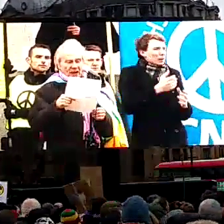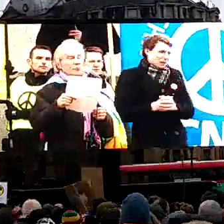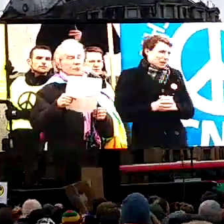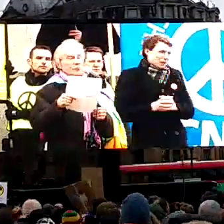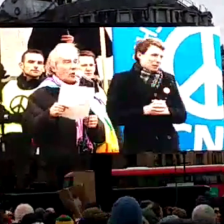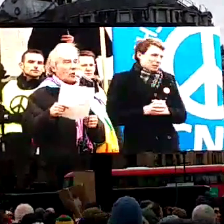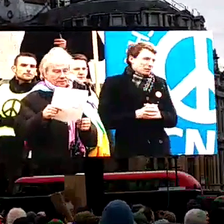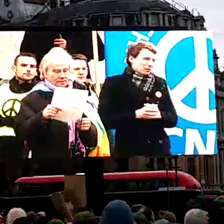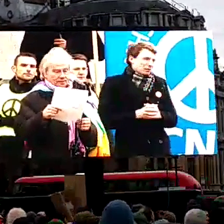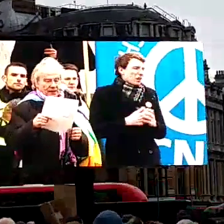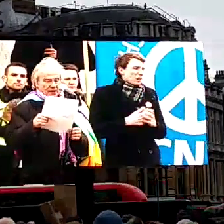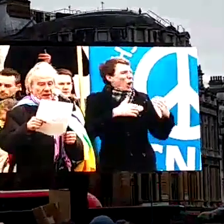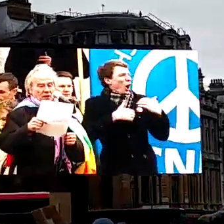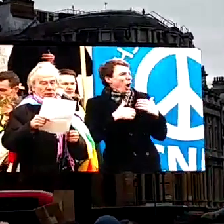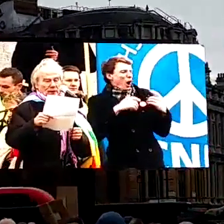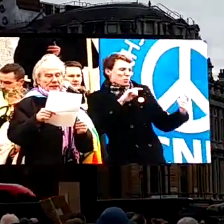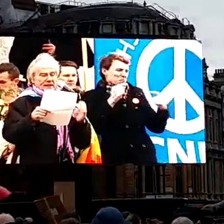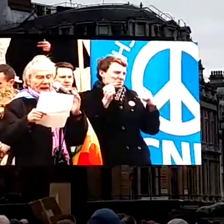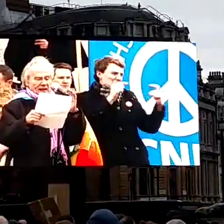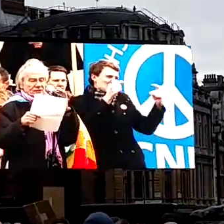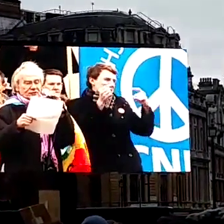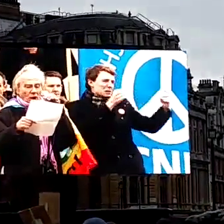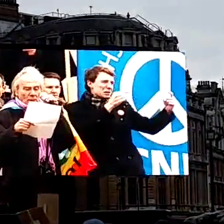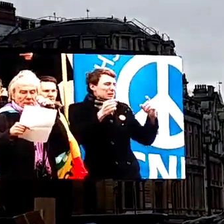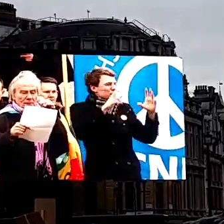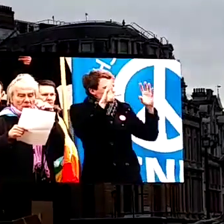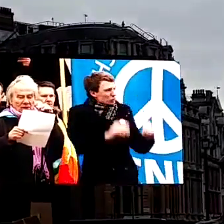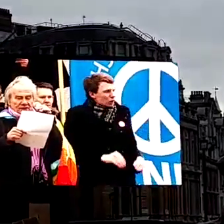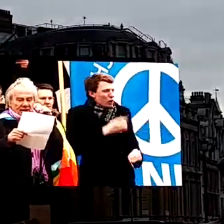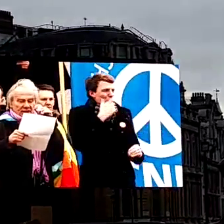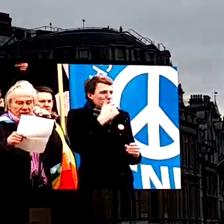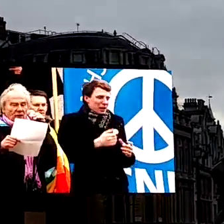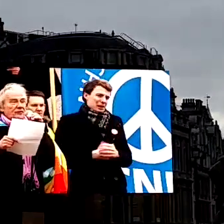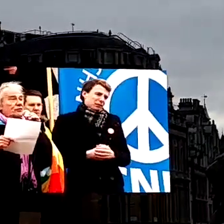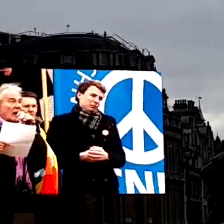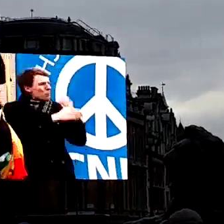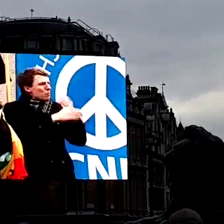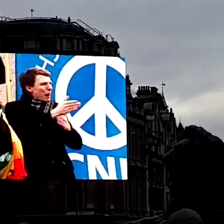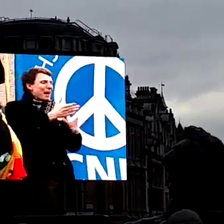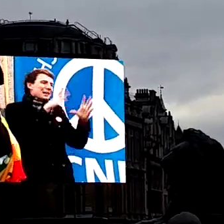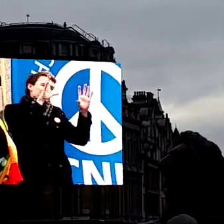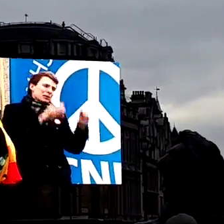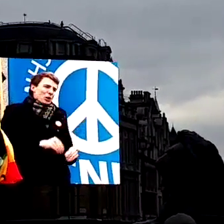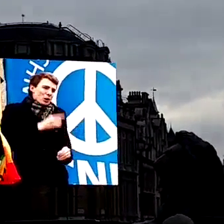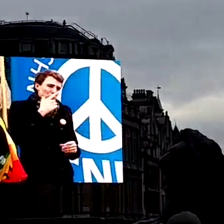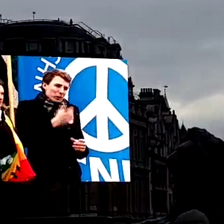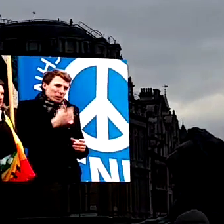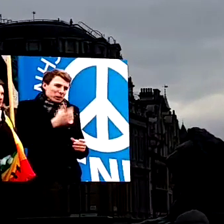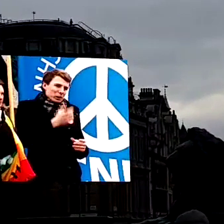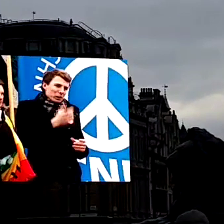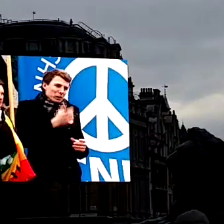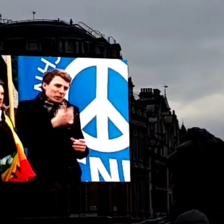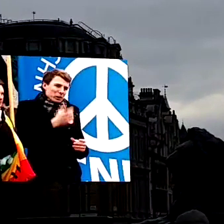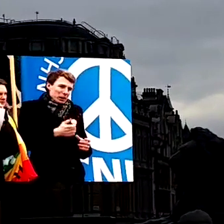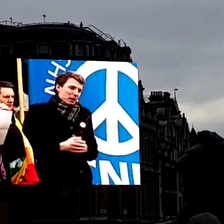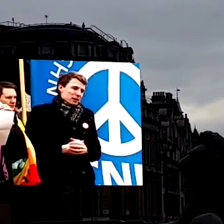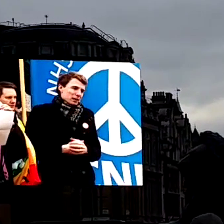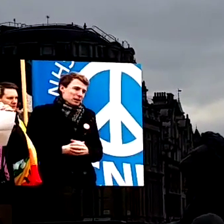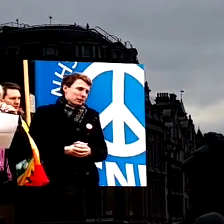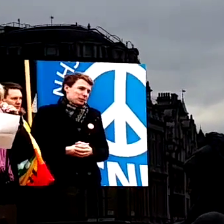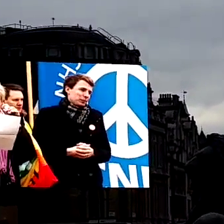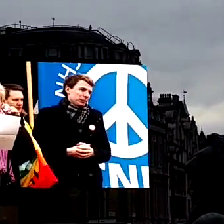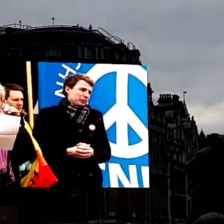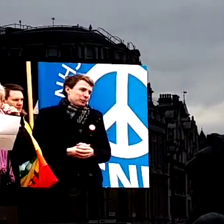race and war. We can stop the modernization of truth in the